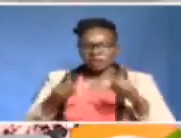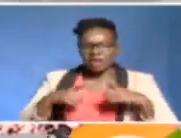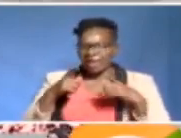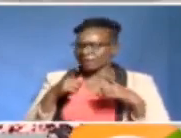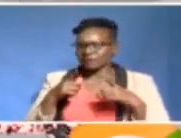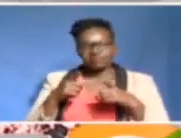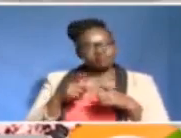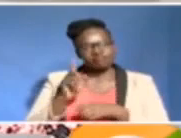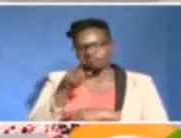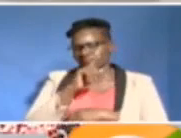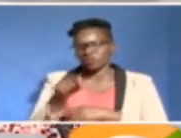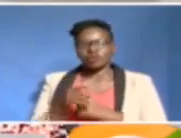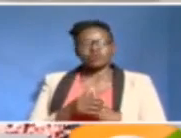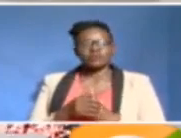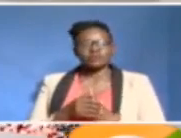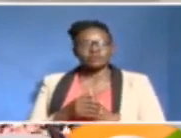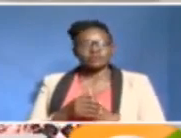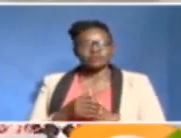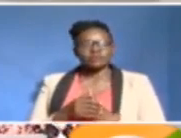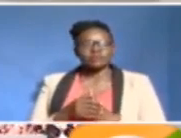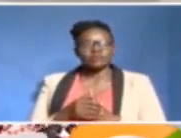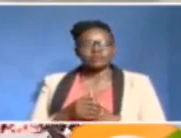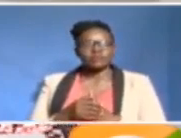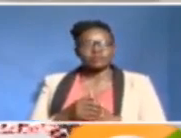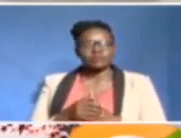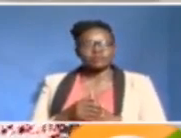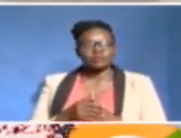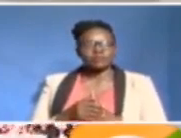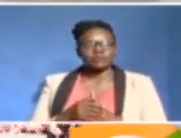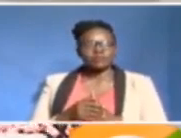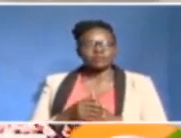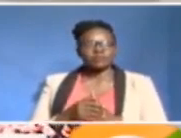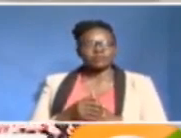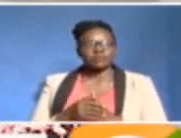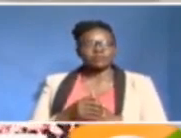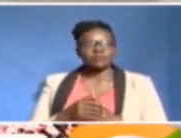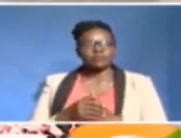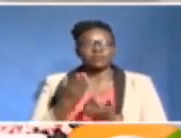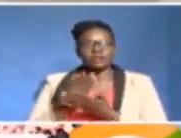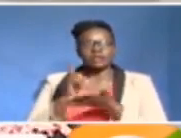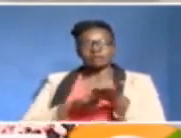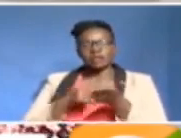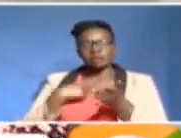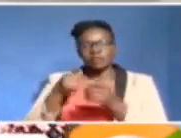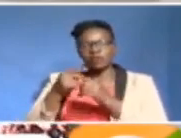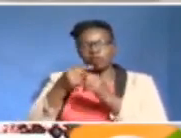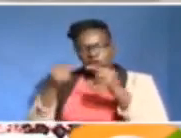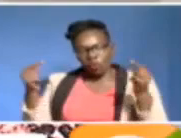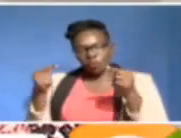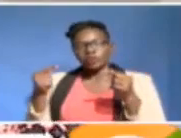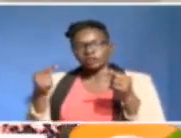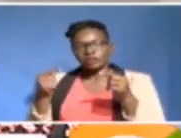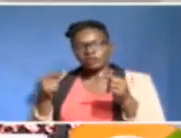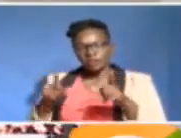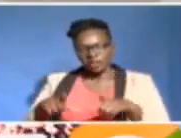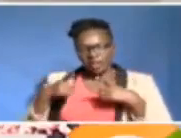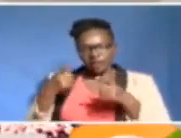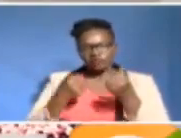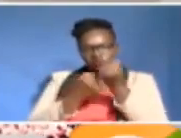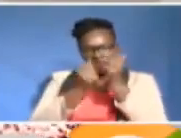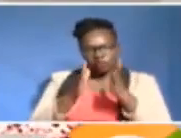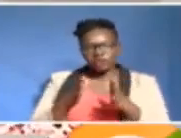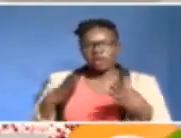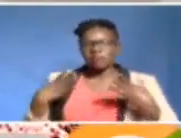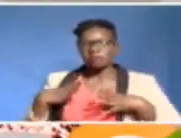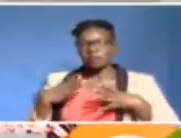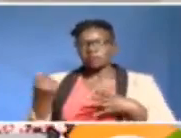already girls already judge me because I try to fight it all the time, and I just have enemies. I build enemies every day, and girls will come on my DM and